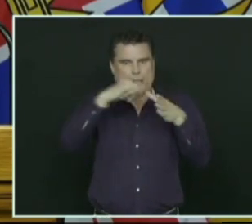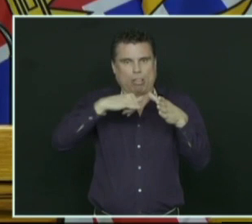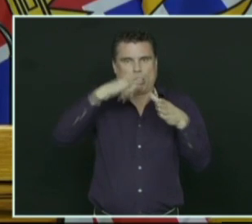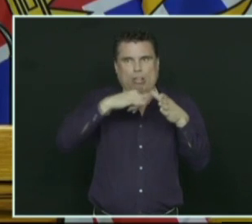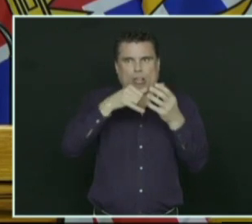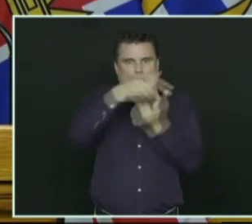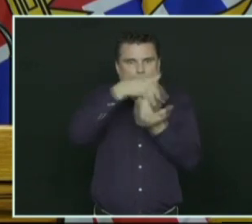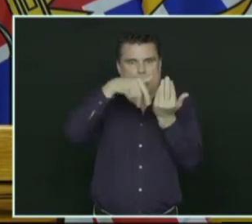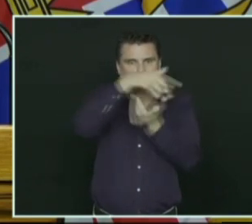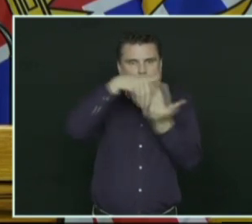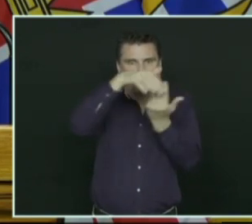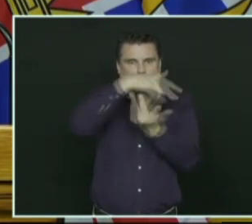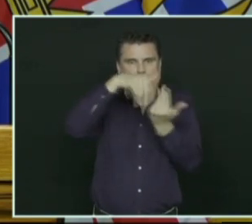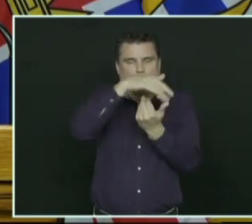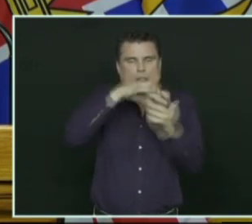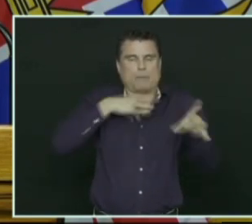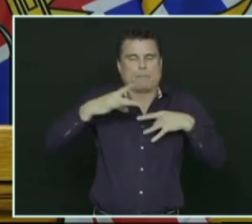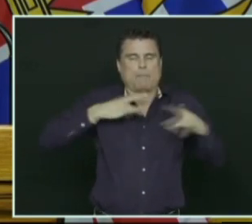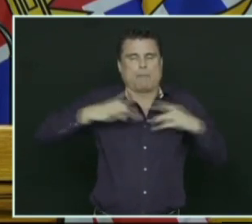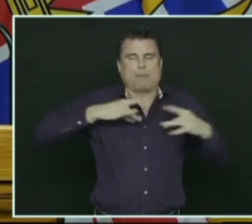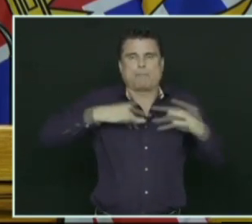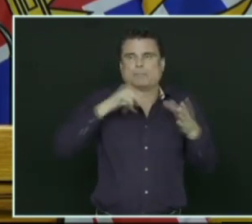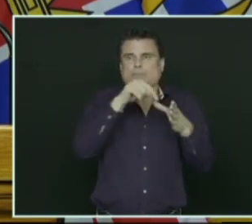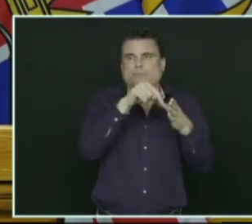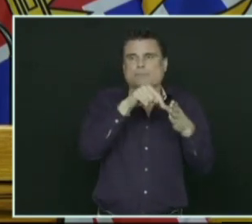Next question is from Marcella Bernardo, News 1130.